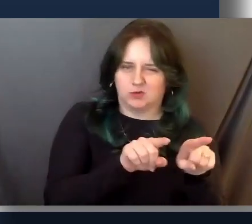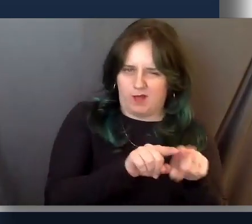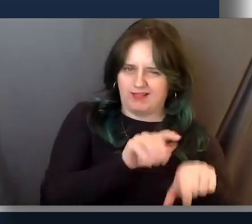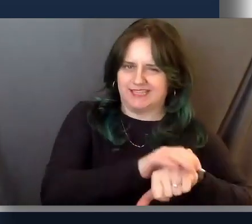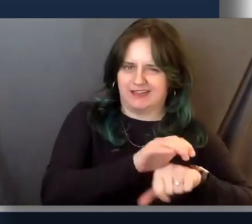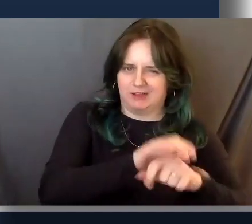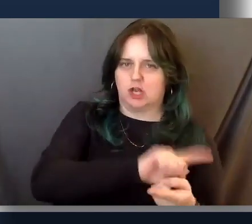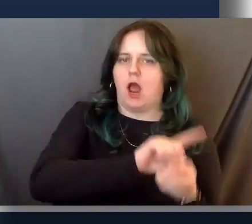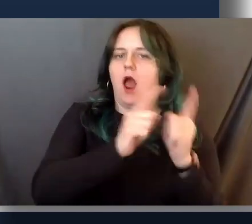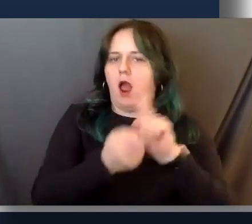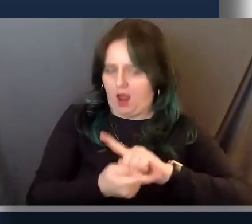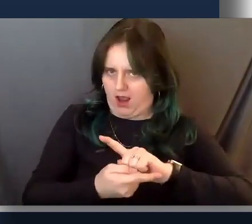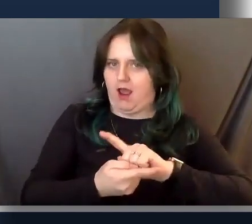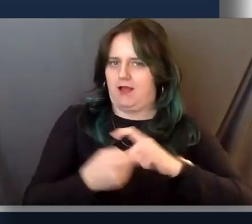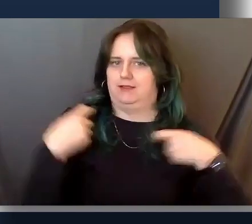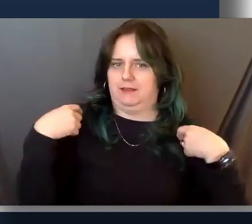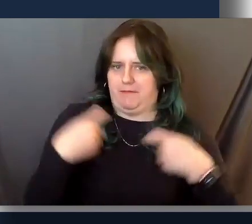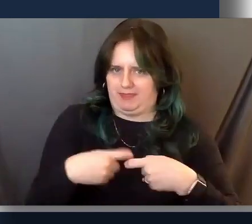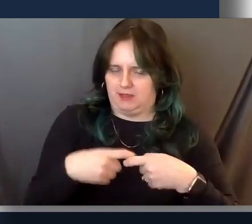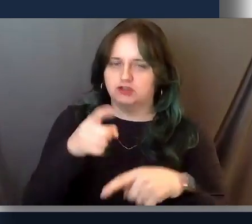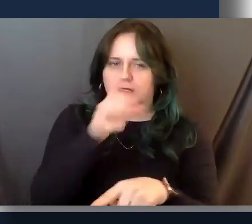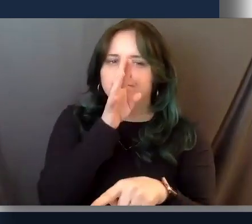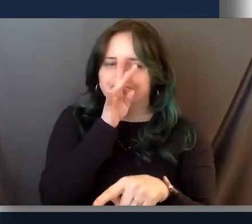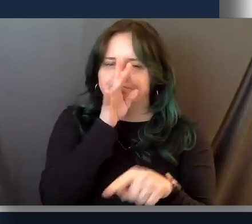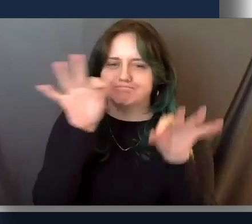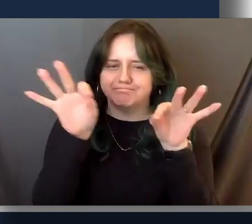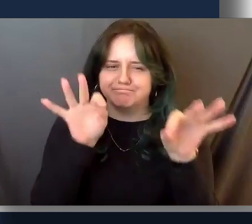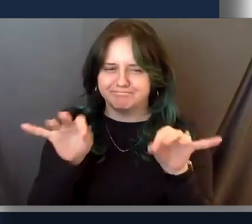del webinar y seleccione Español.